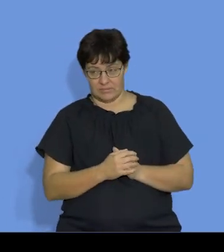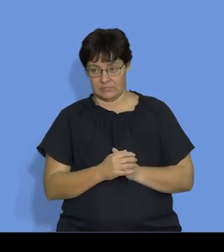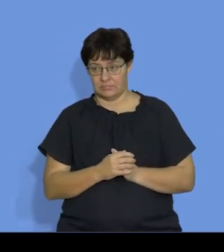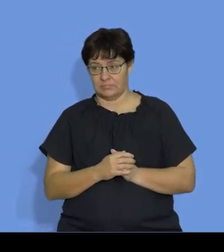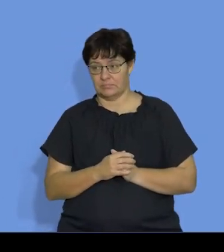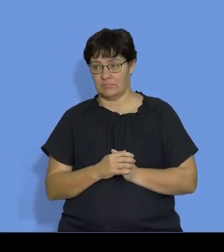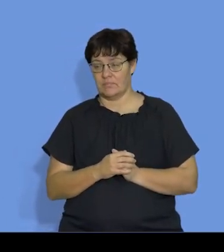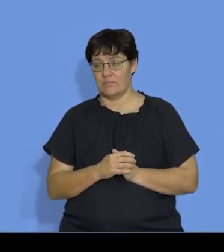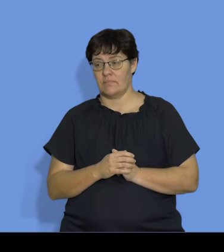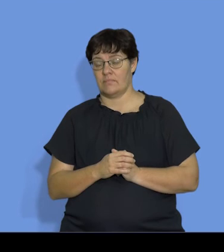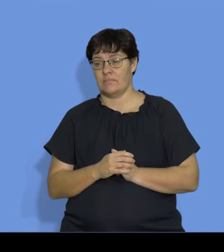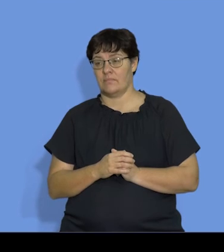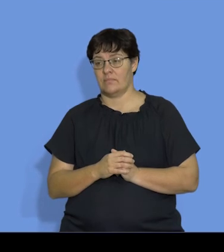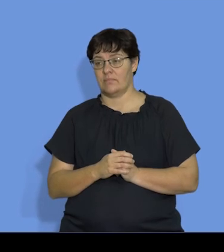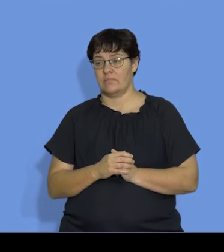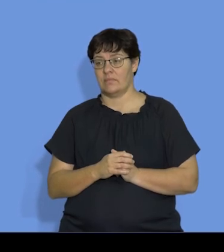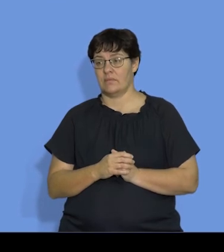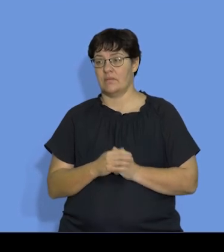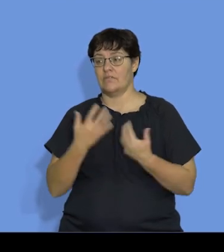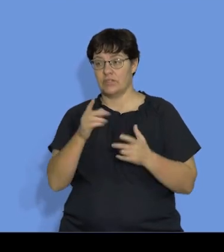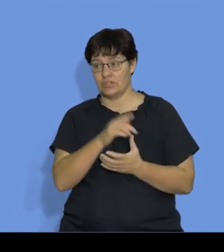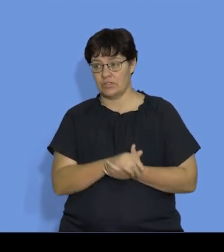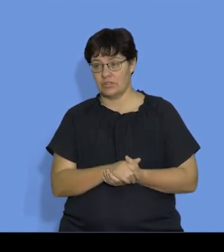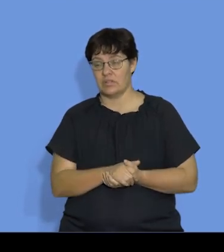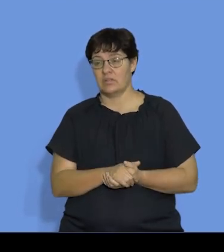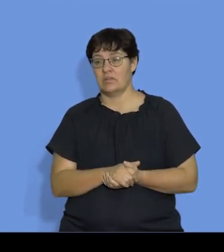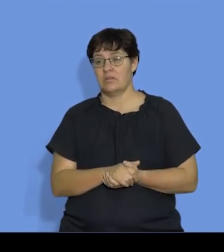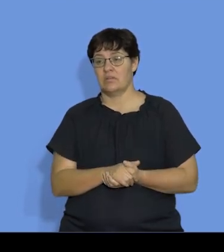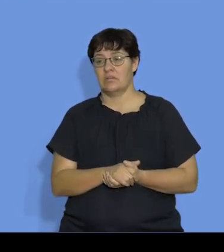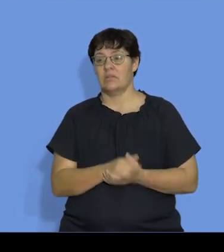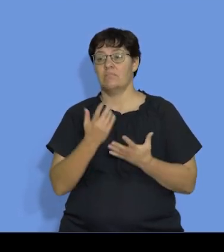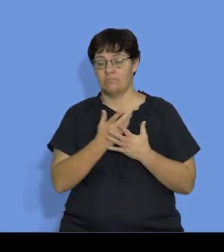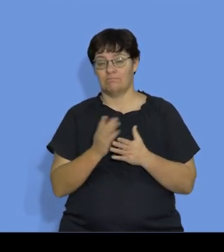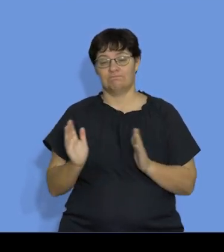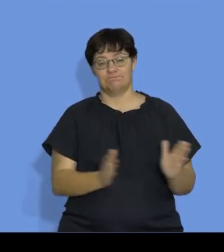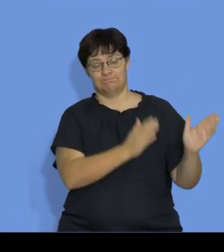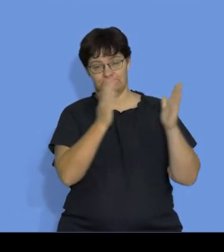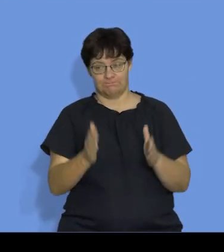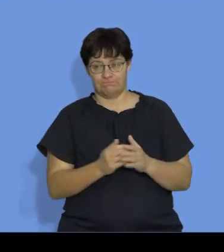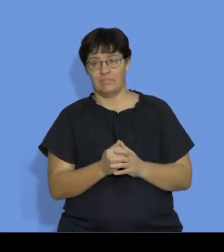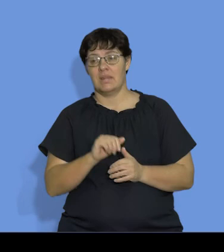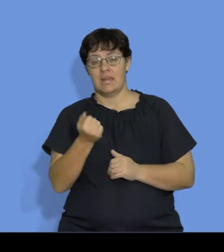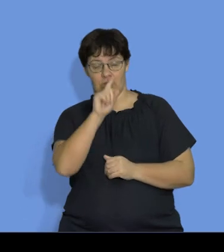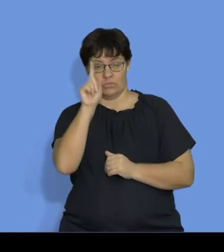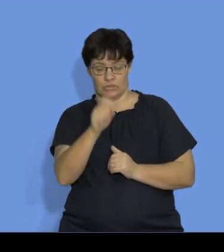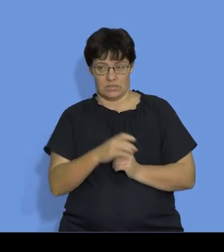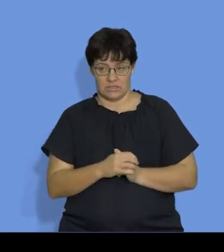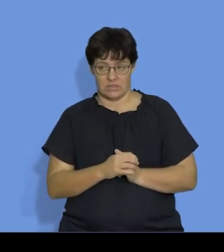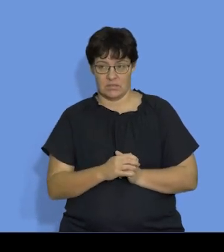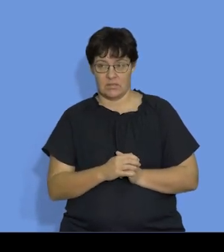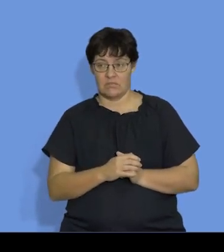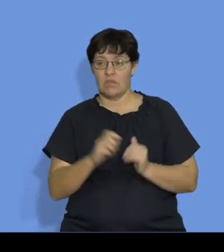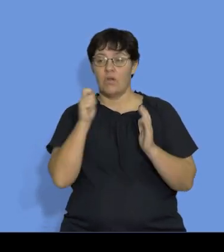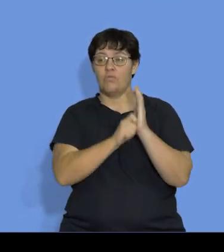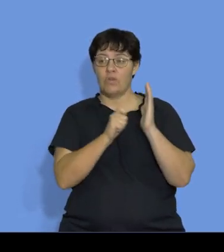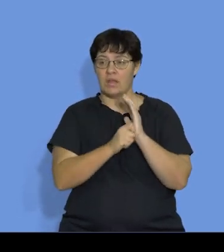Now, having said that, we can then move into the next question, which says write down the